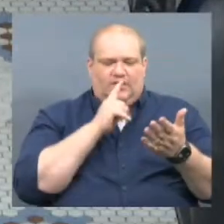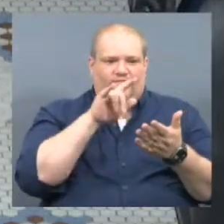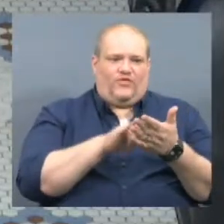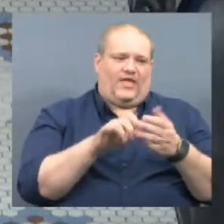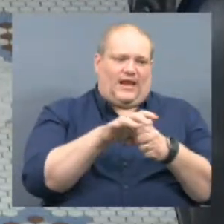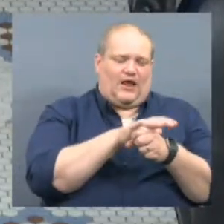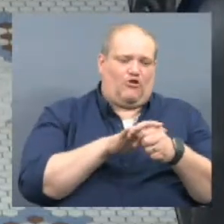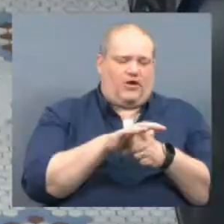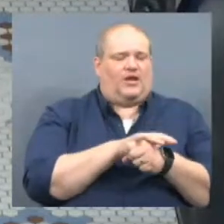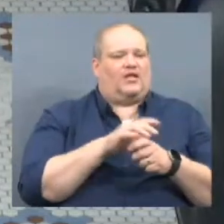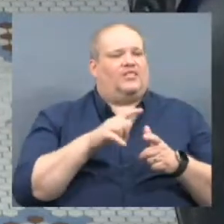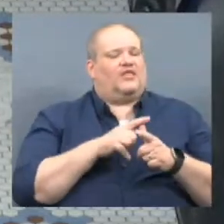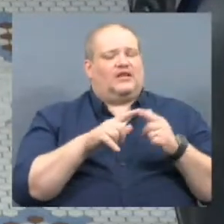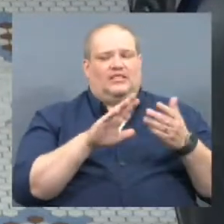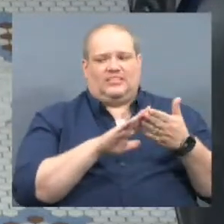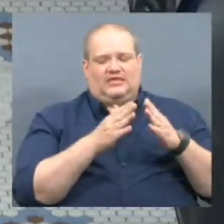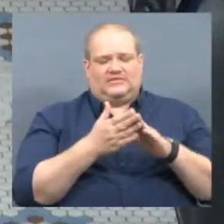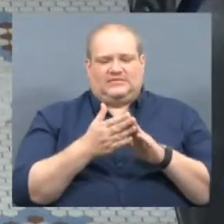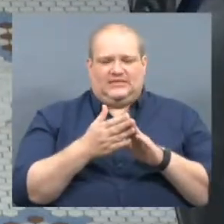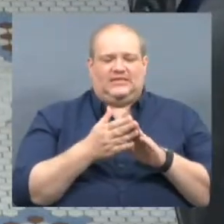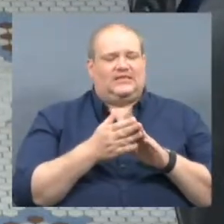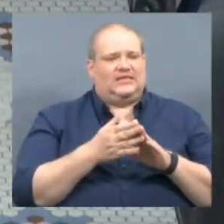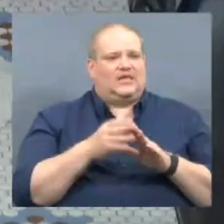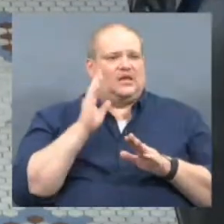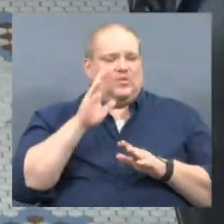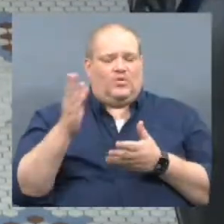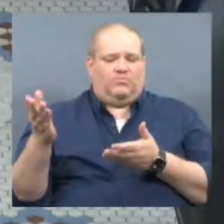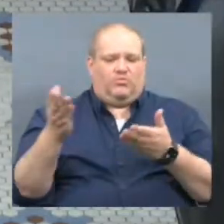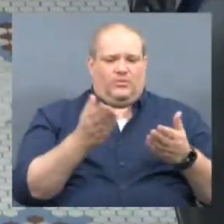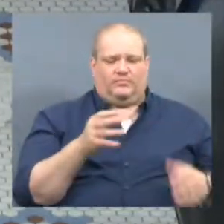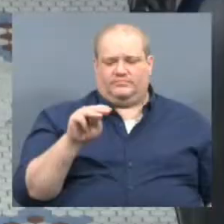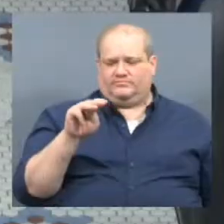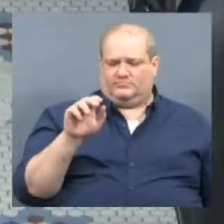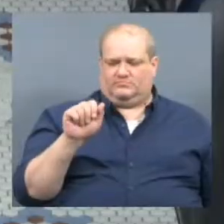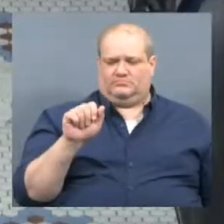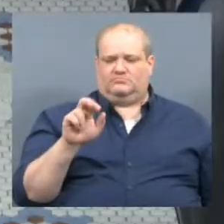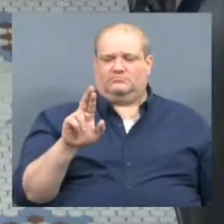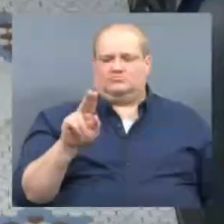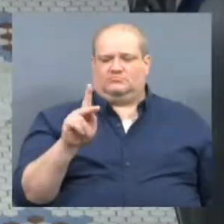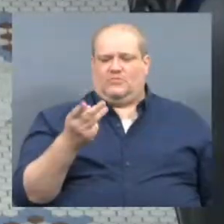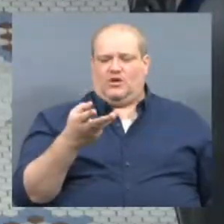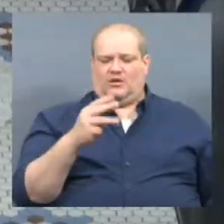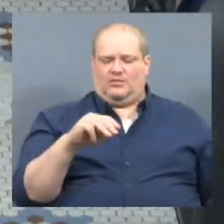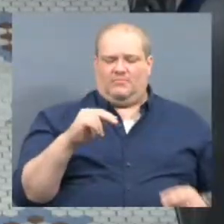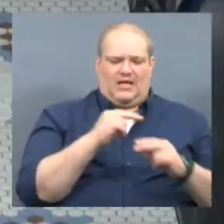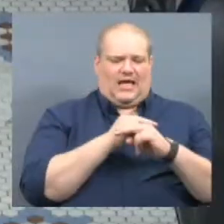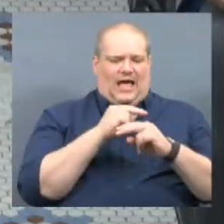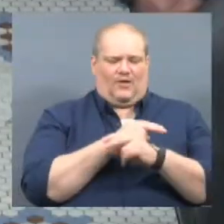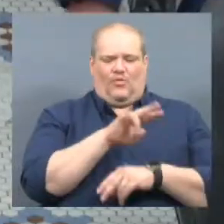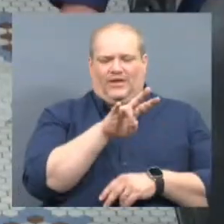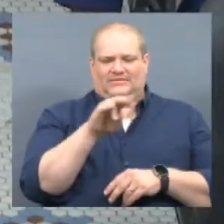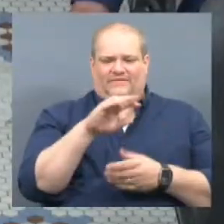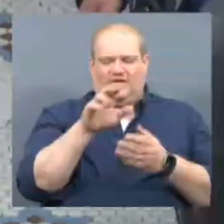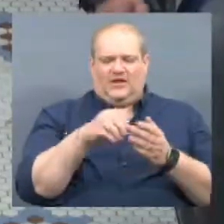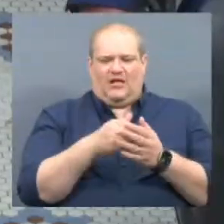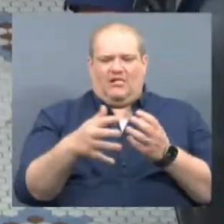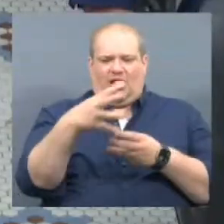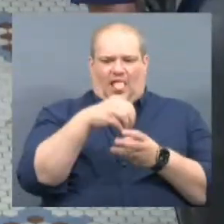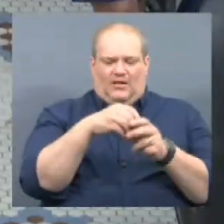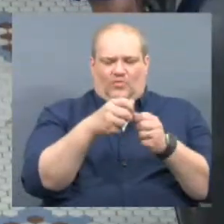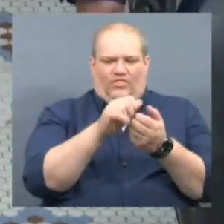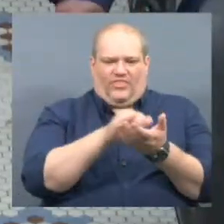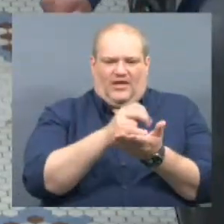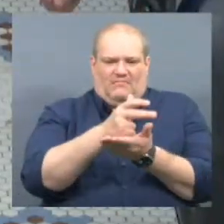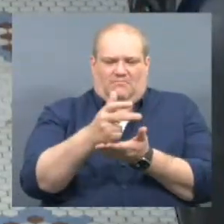area, the city-state's gonna bring, which is Markham, Highway 70, it's all gonna tie into this parking